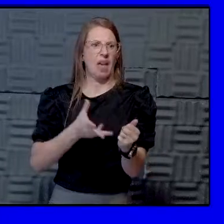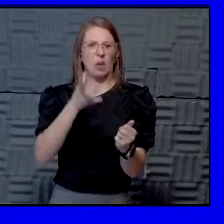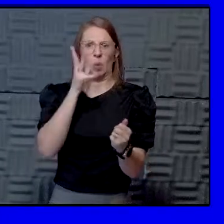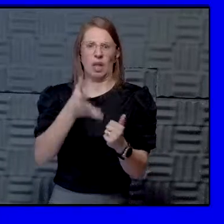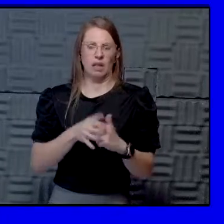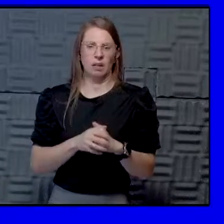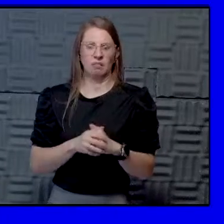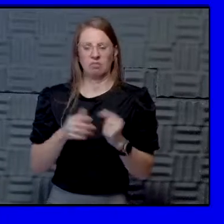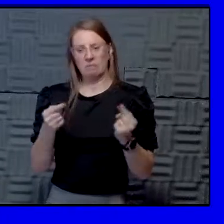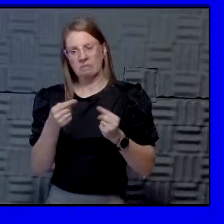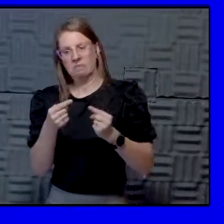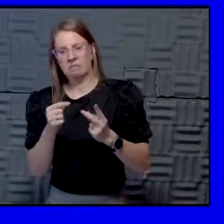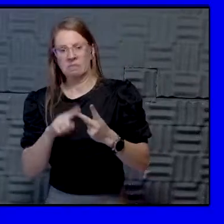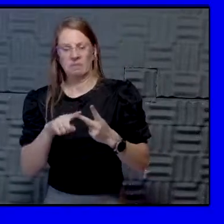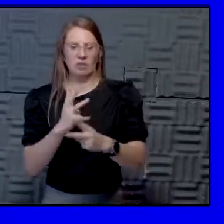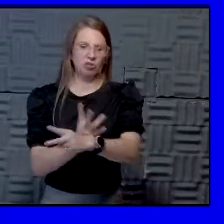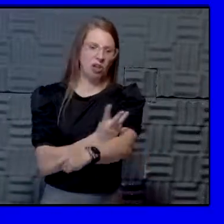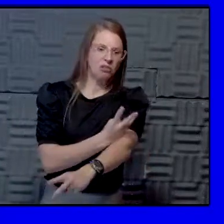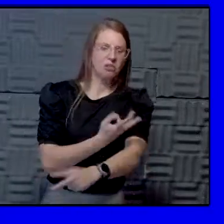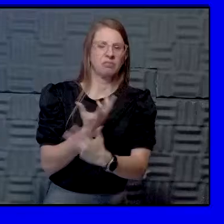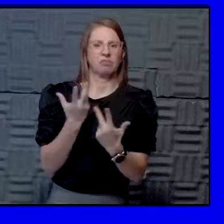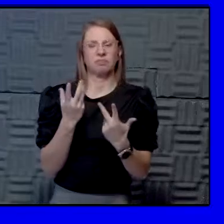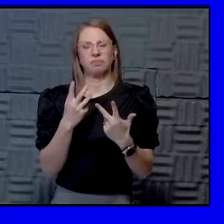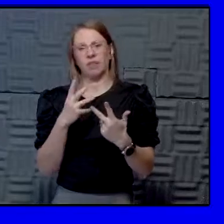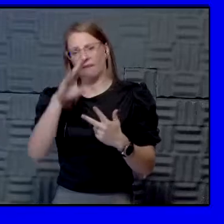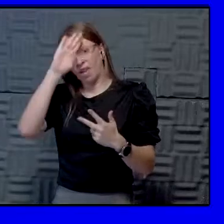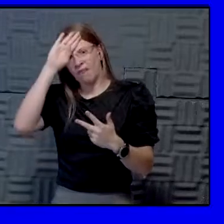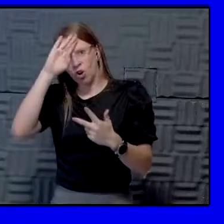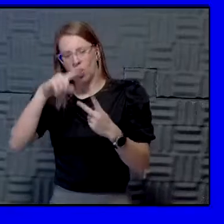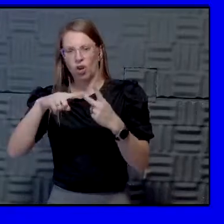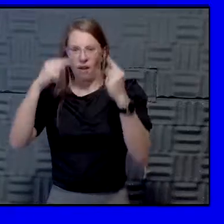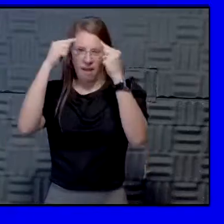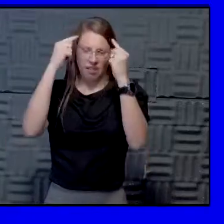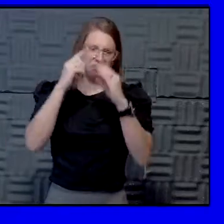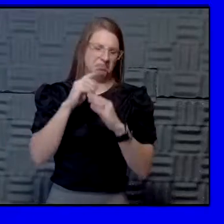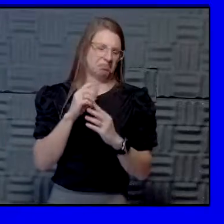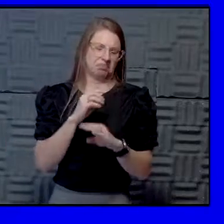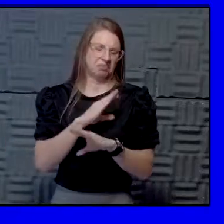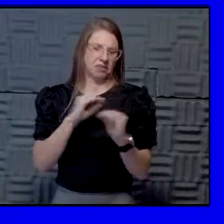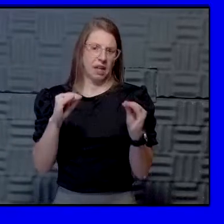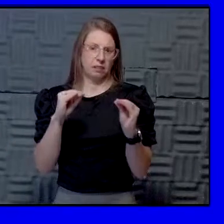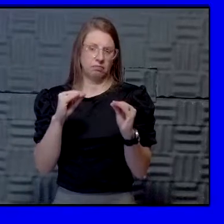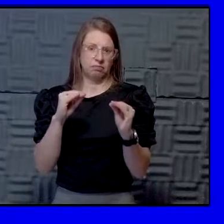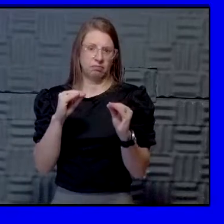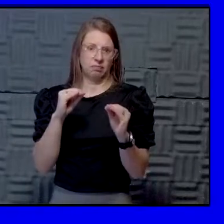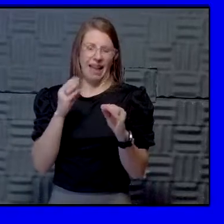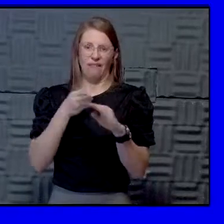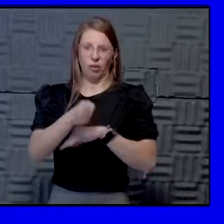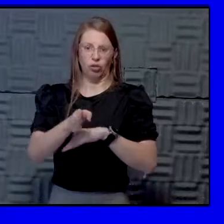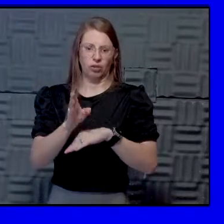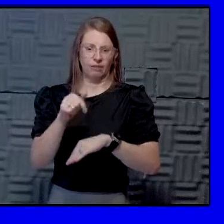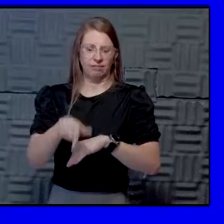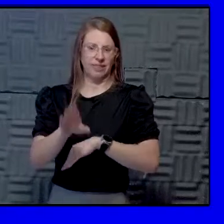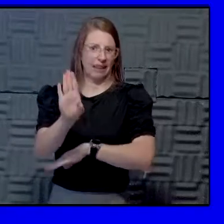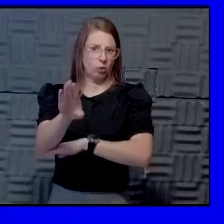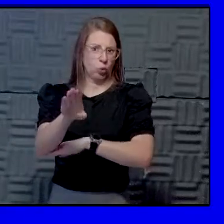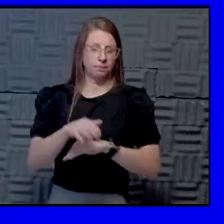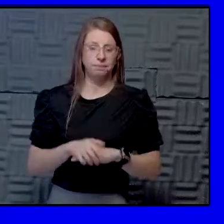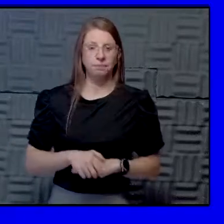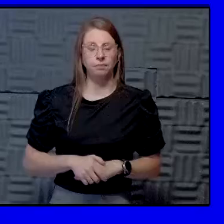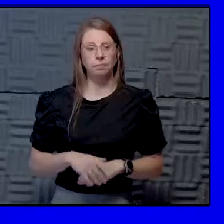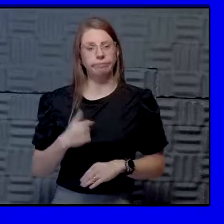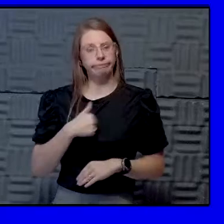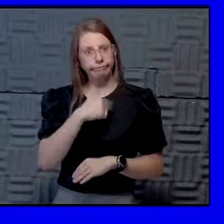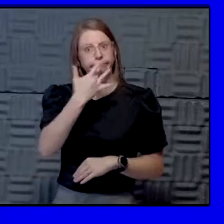those aches, chills, fever, headache, or anything like that. So really doing well. And so we are so fortunate. Thank you